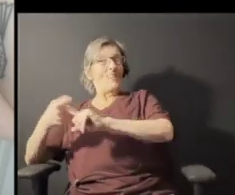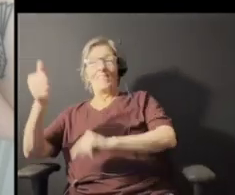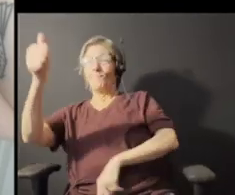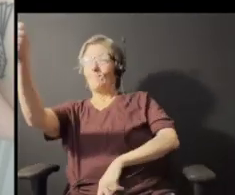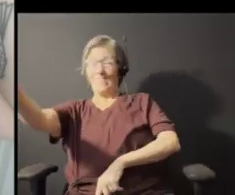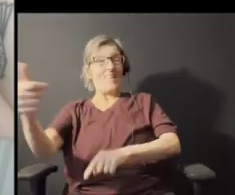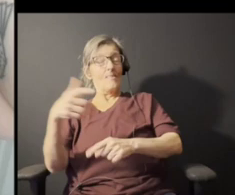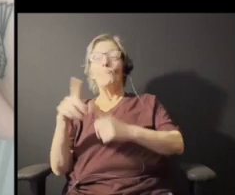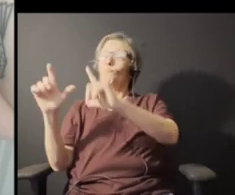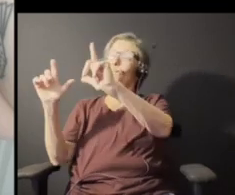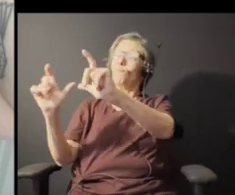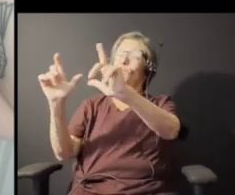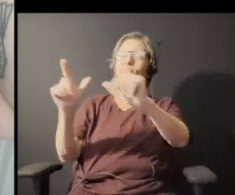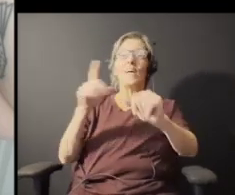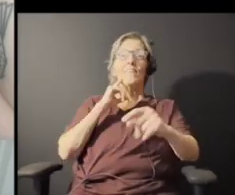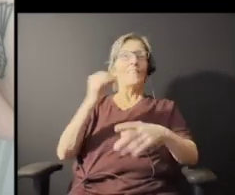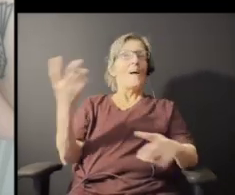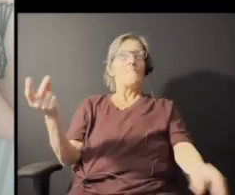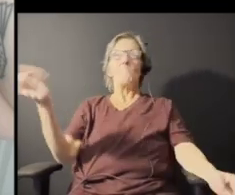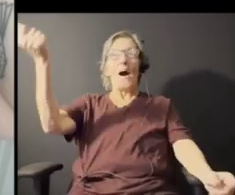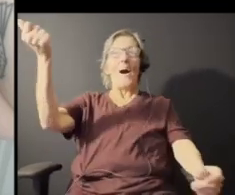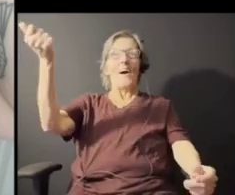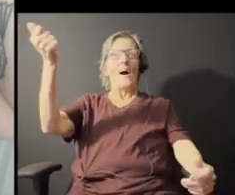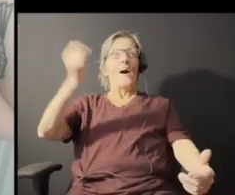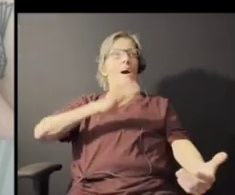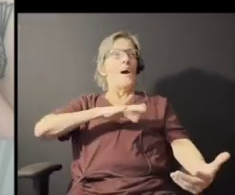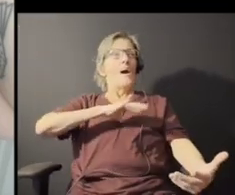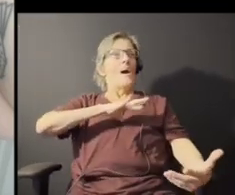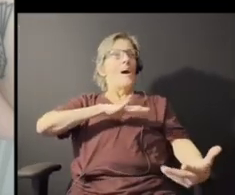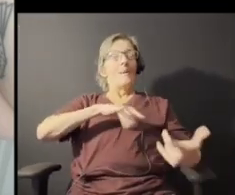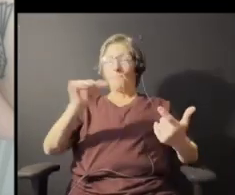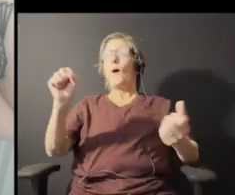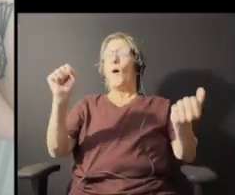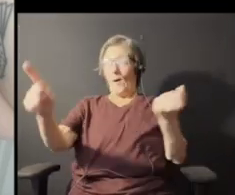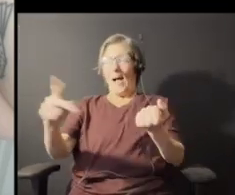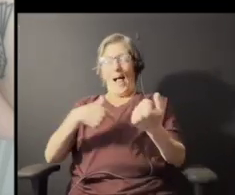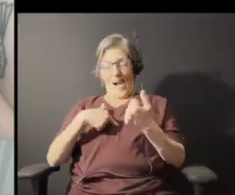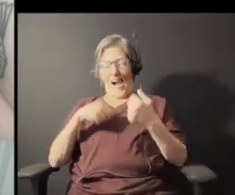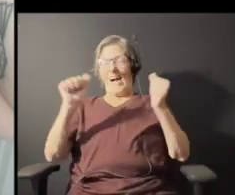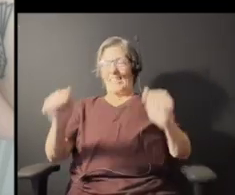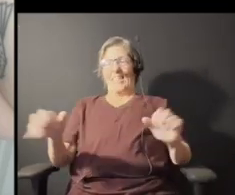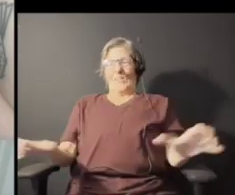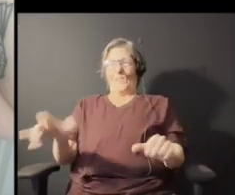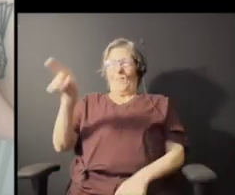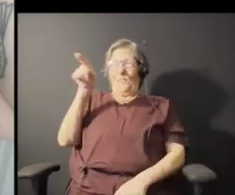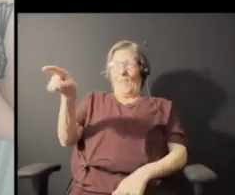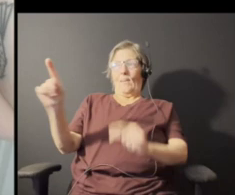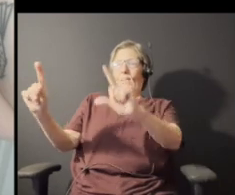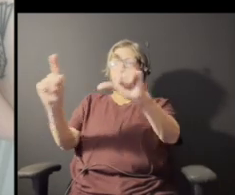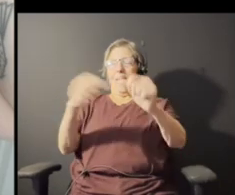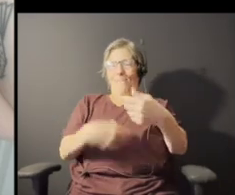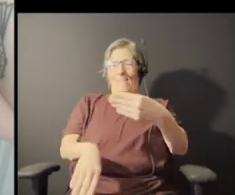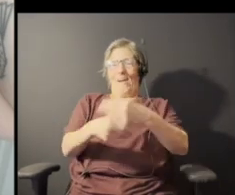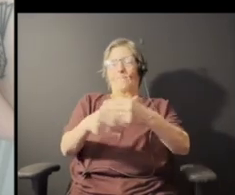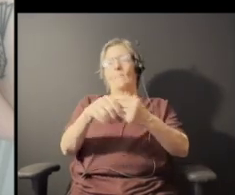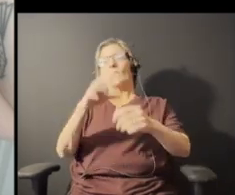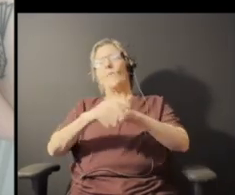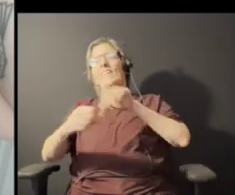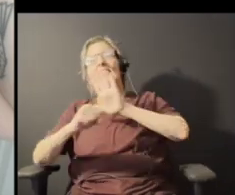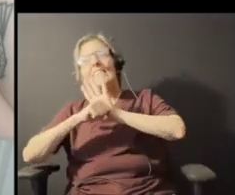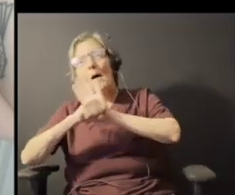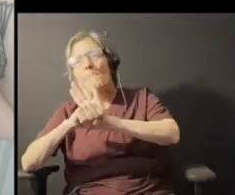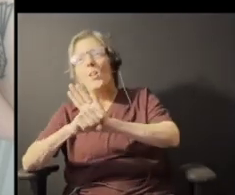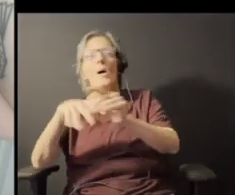mine, and it just kind of clicked. And I was like, okay, I can do this. I can add all the